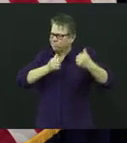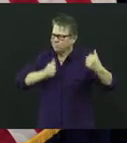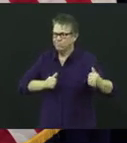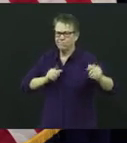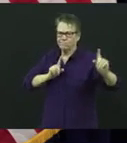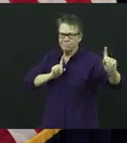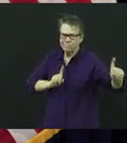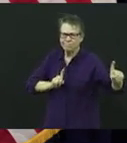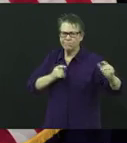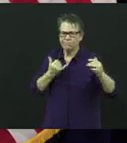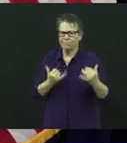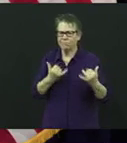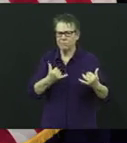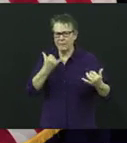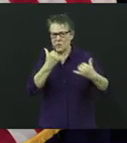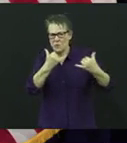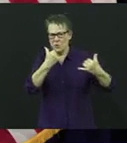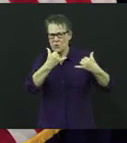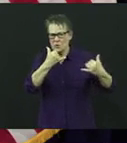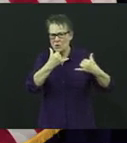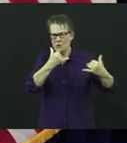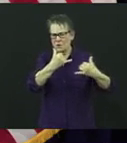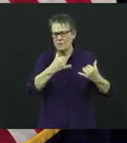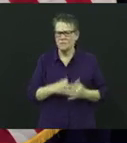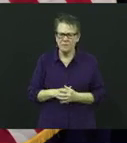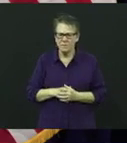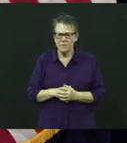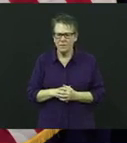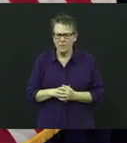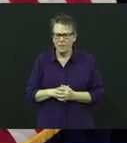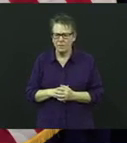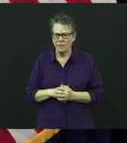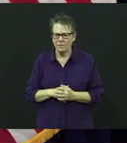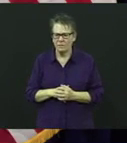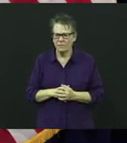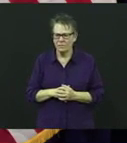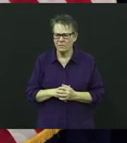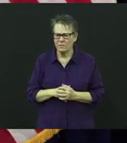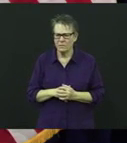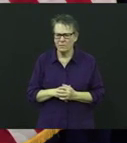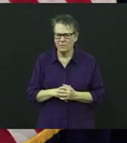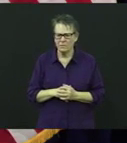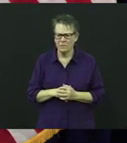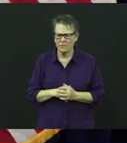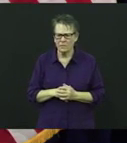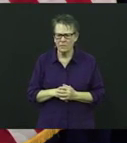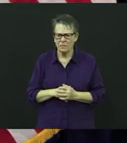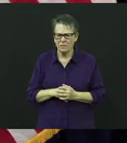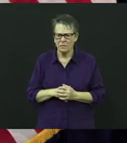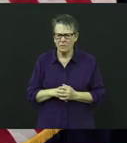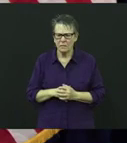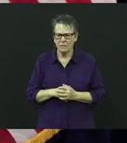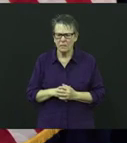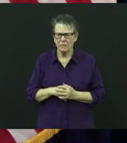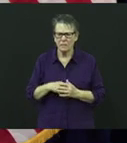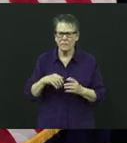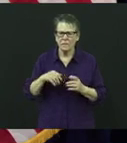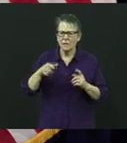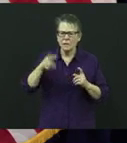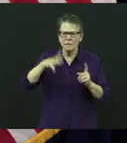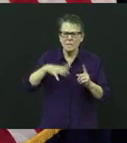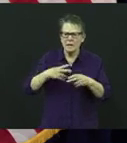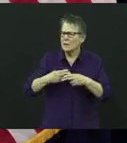minimum, where are you, John? After careful discussion and consideration with the Department of Education and the Attorney General's